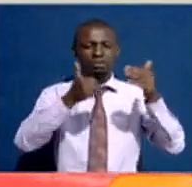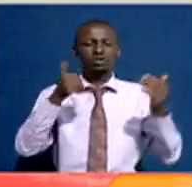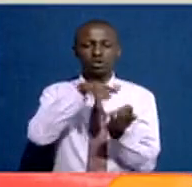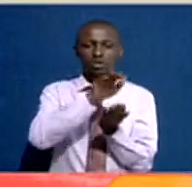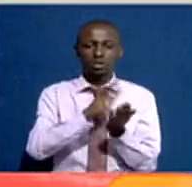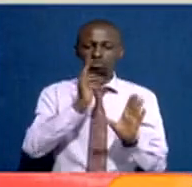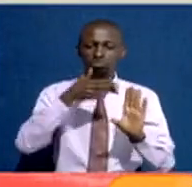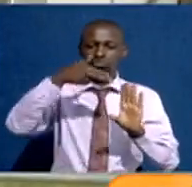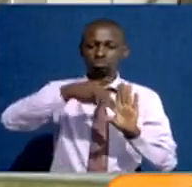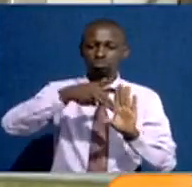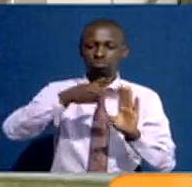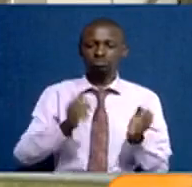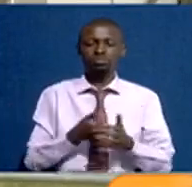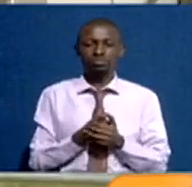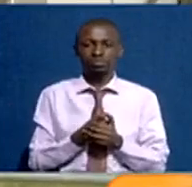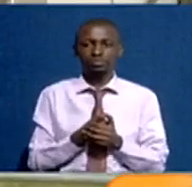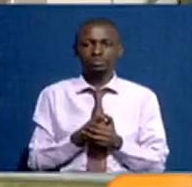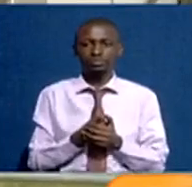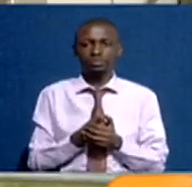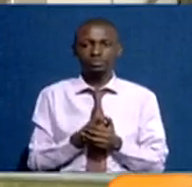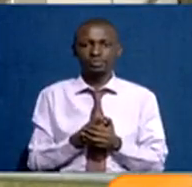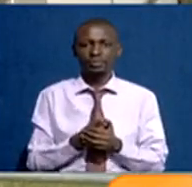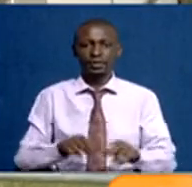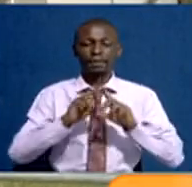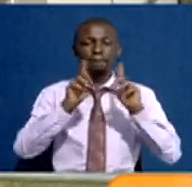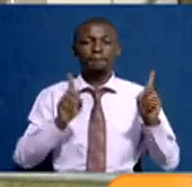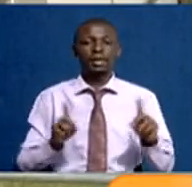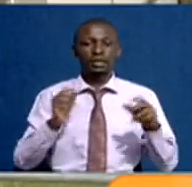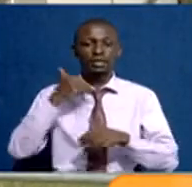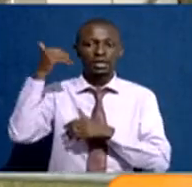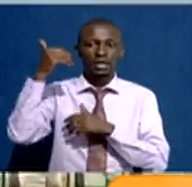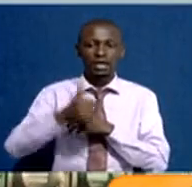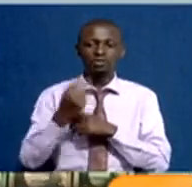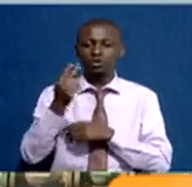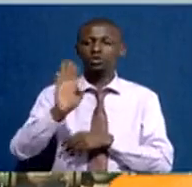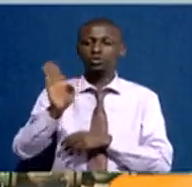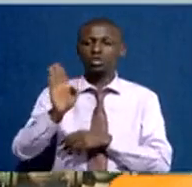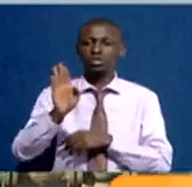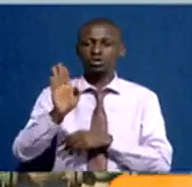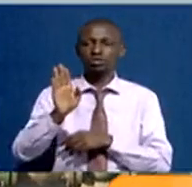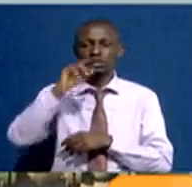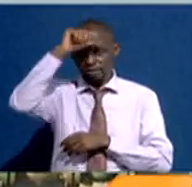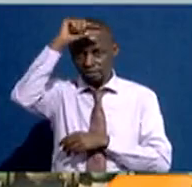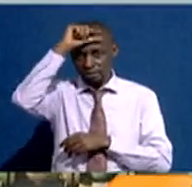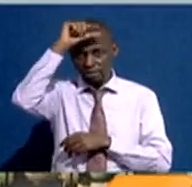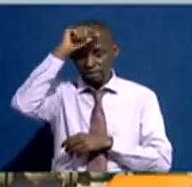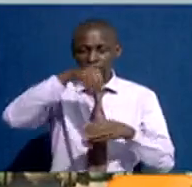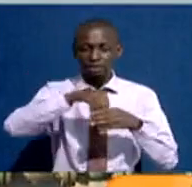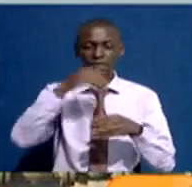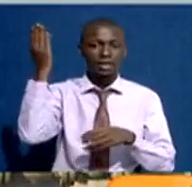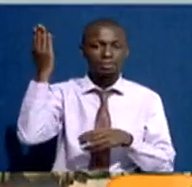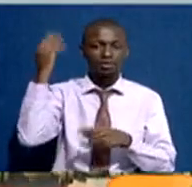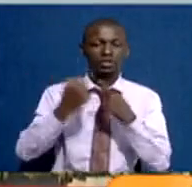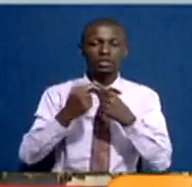oil tower above the ground. However, following a 2 billion shillings investment by government over the last